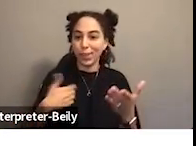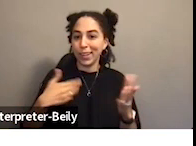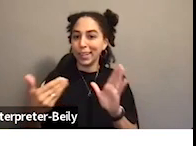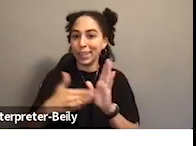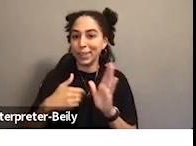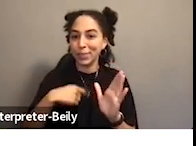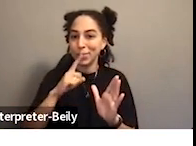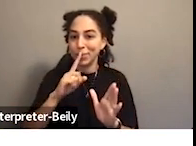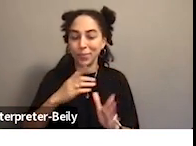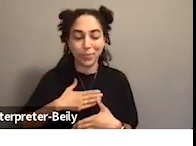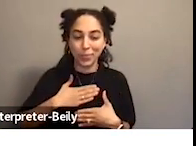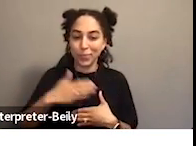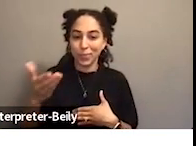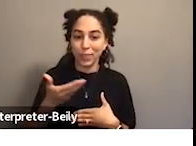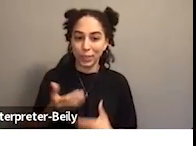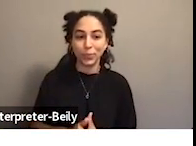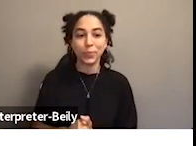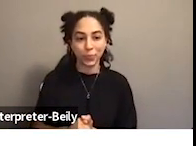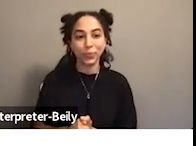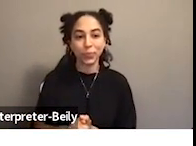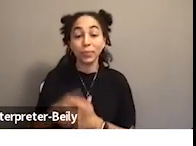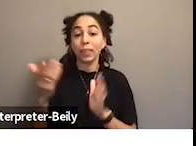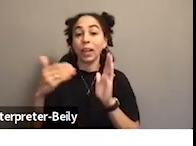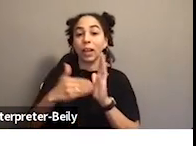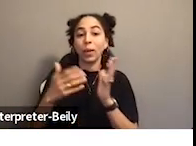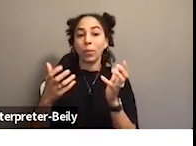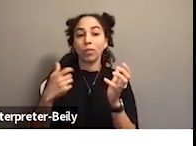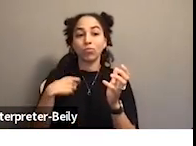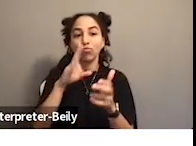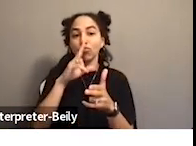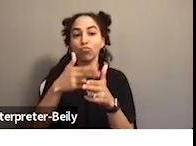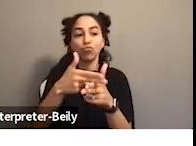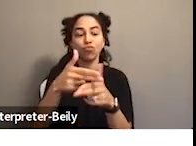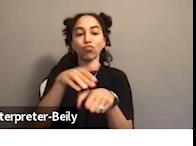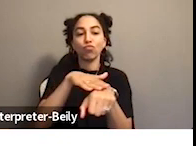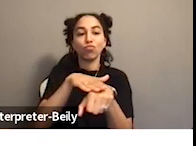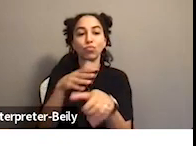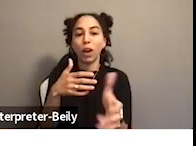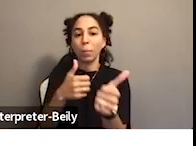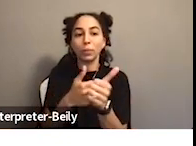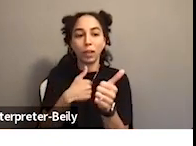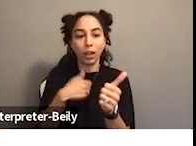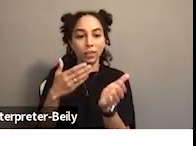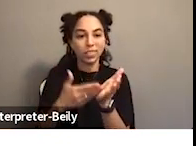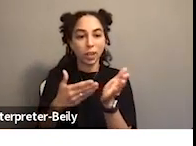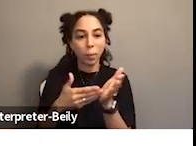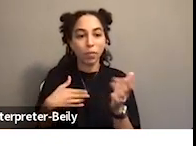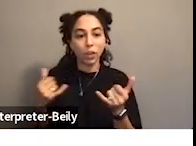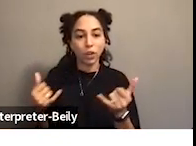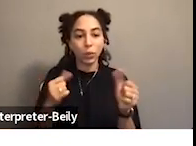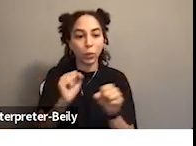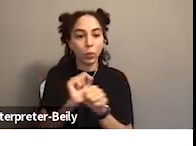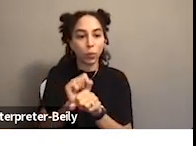the invitation. So I just wanted to quickly give you an update on some of the current